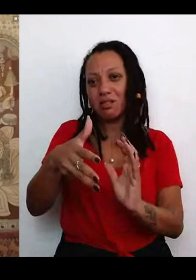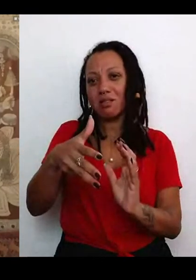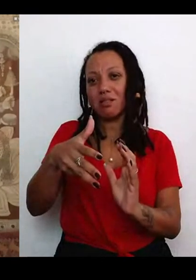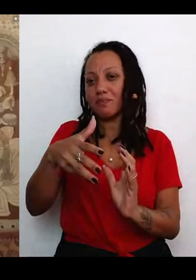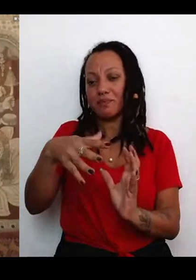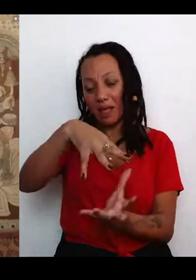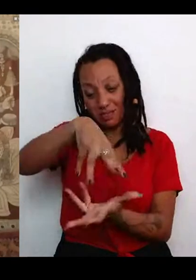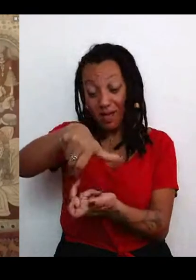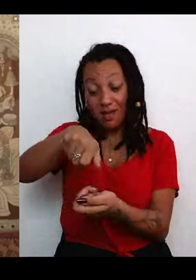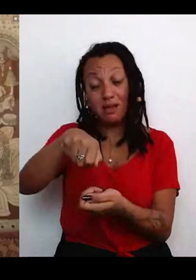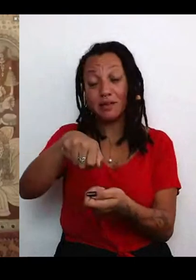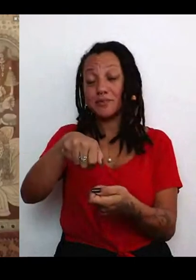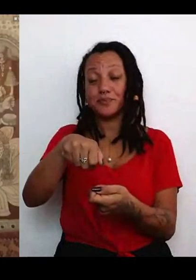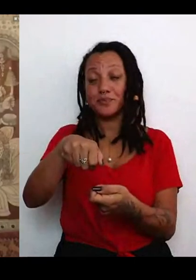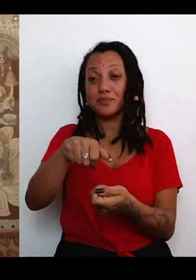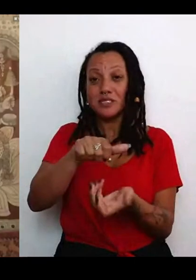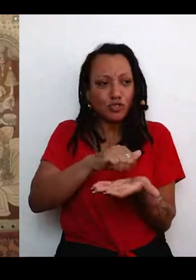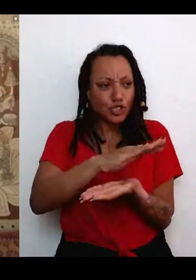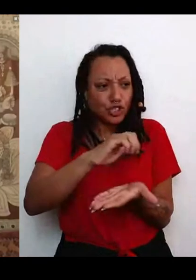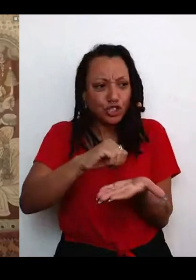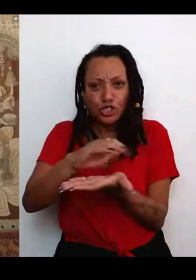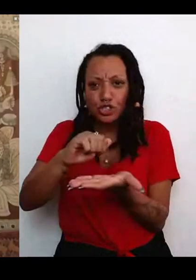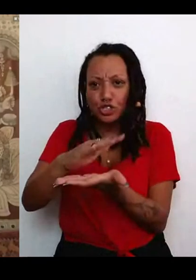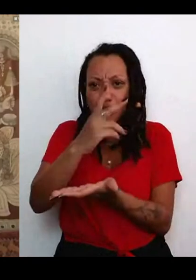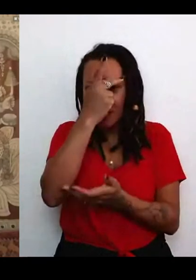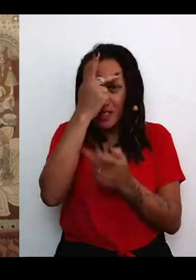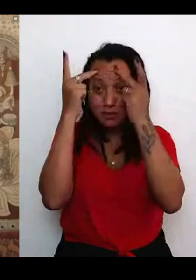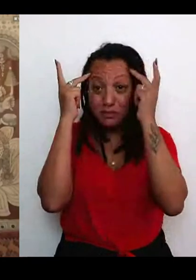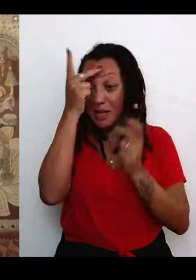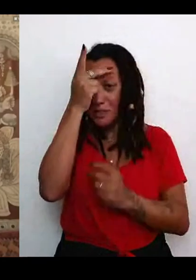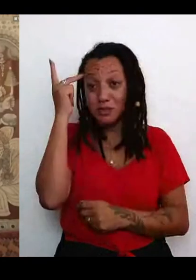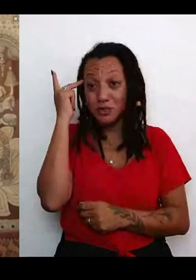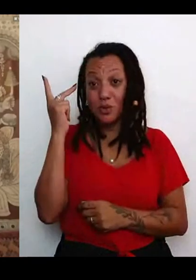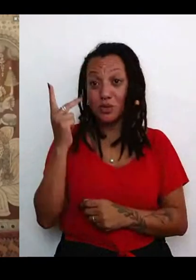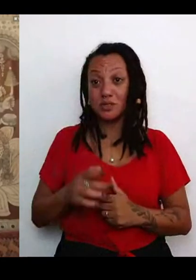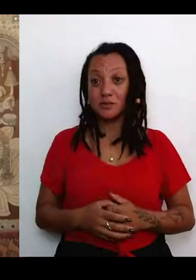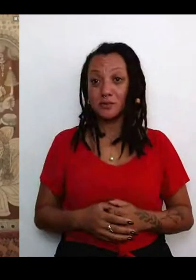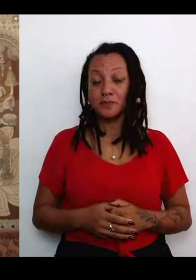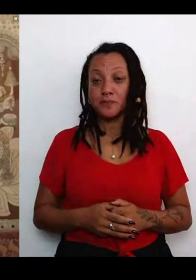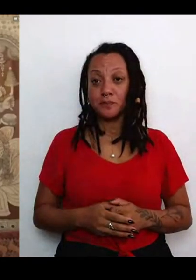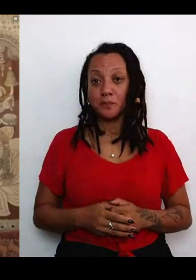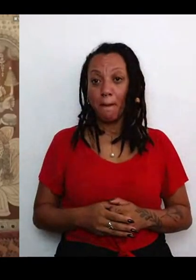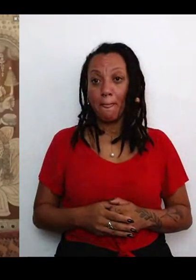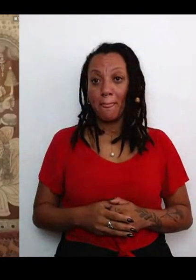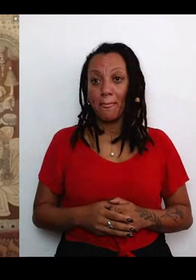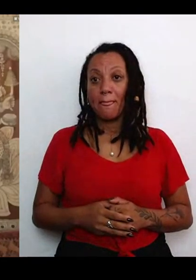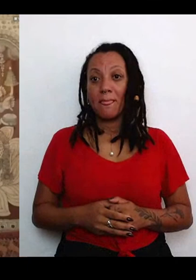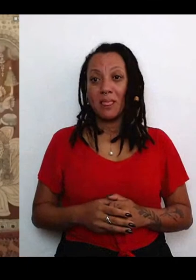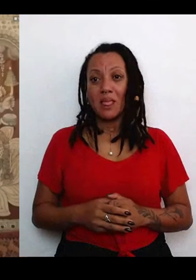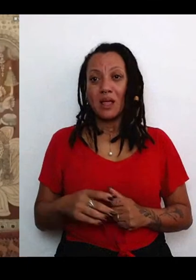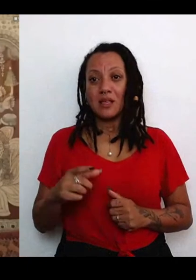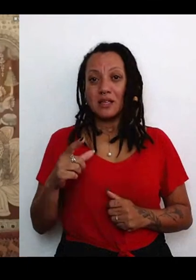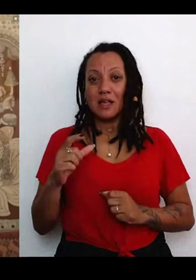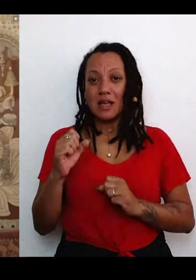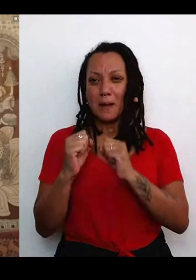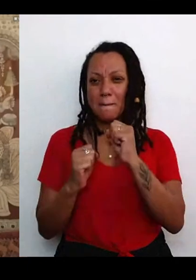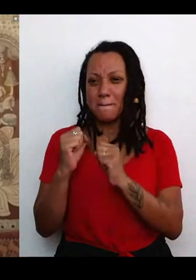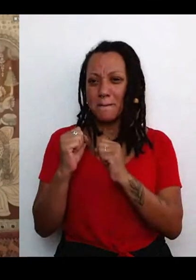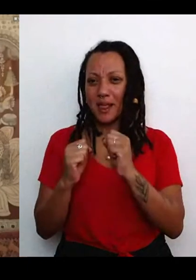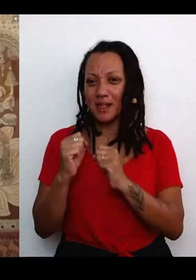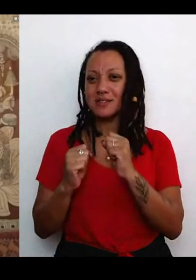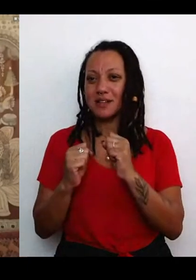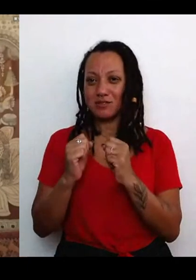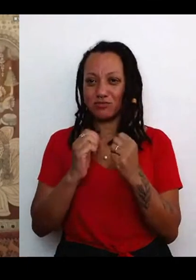limited liability cooperation was the first step in rights without responsibility and we